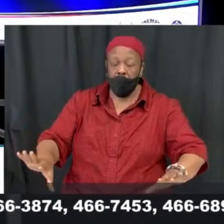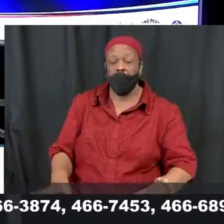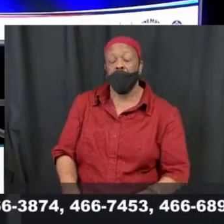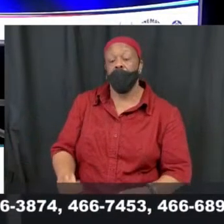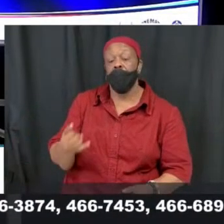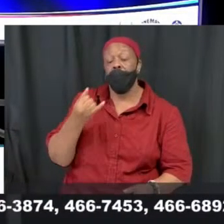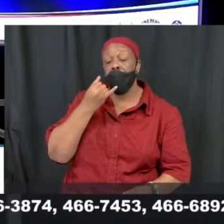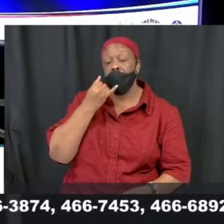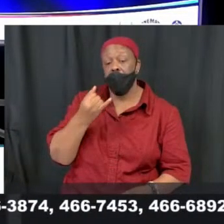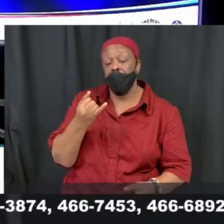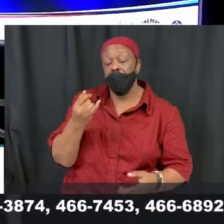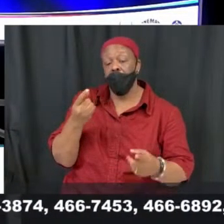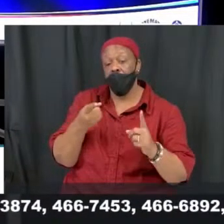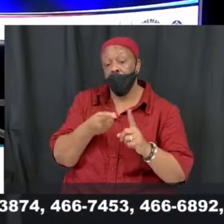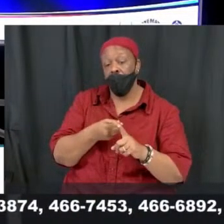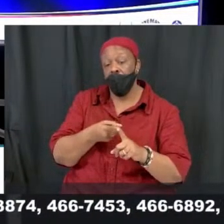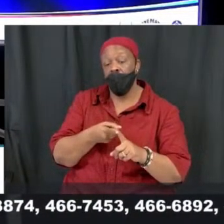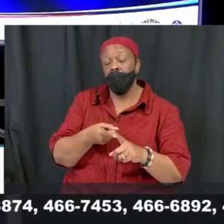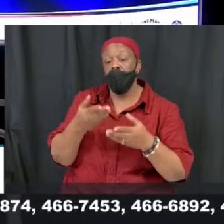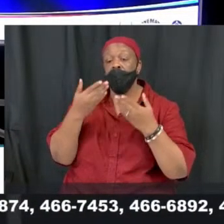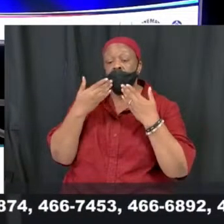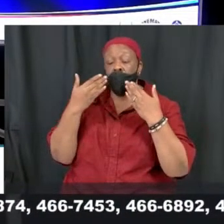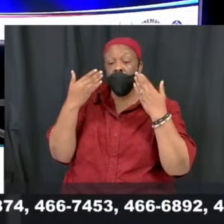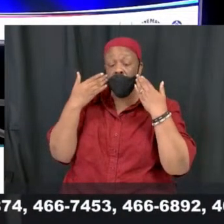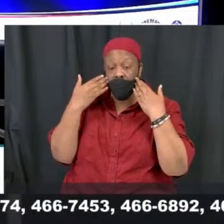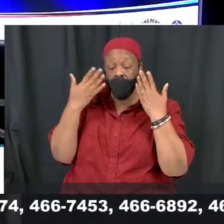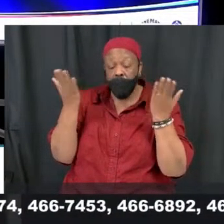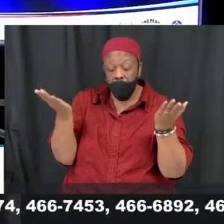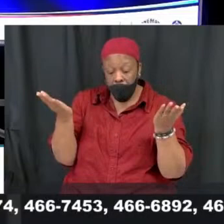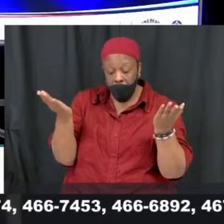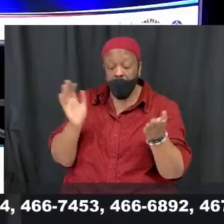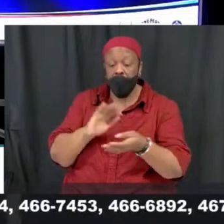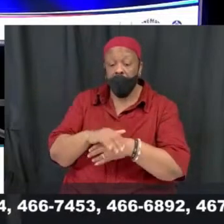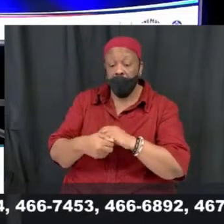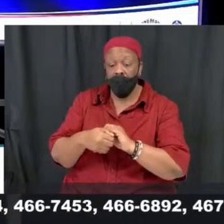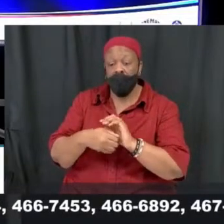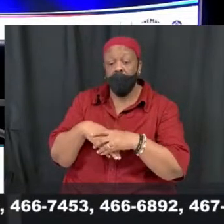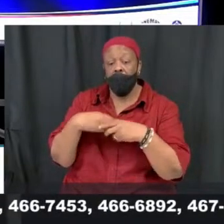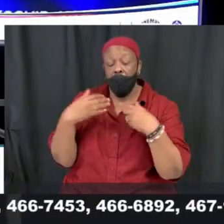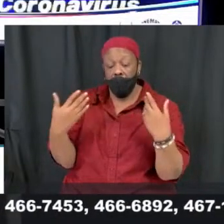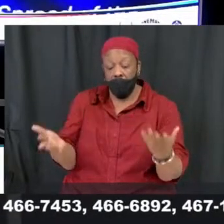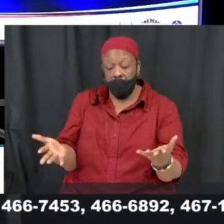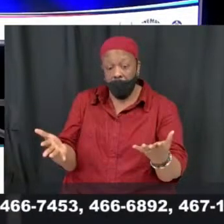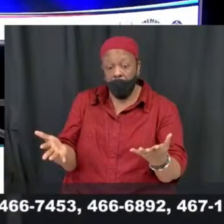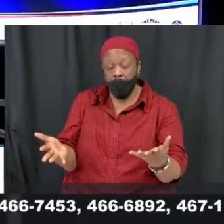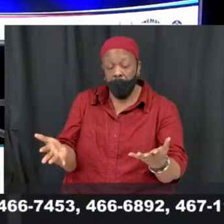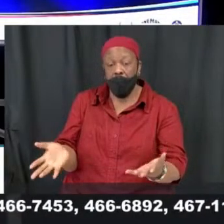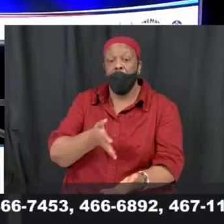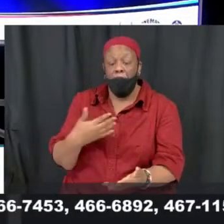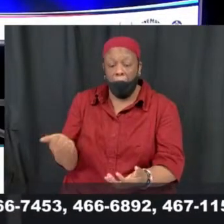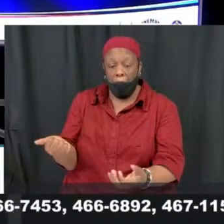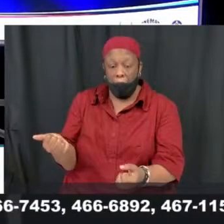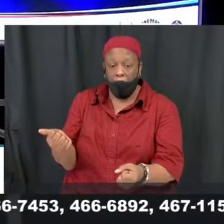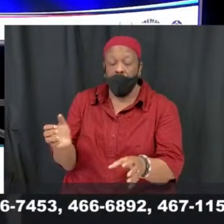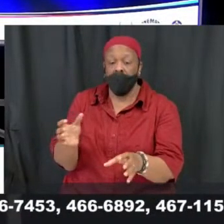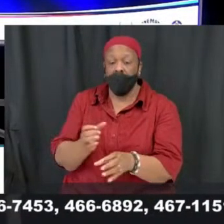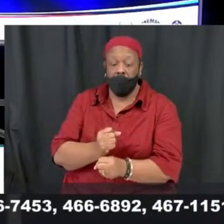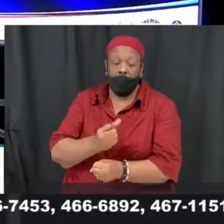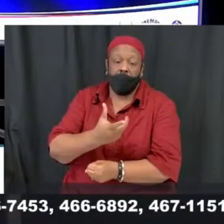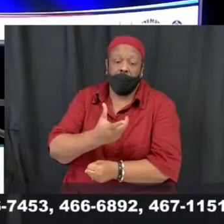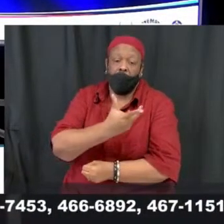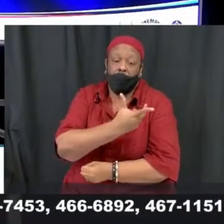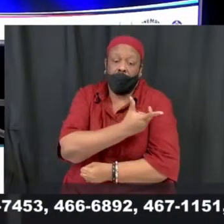within our communities is by making sure that we are able to achieve herd immunity. We have a